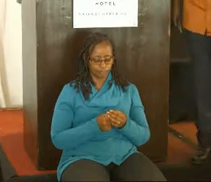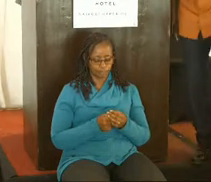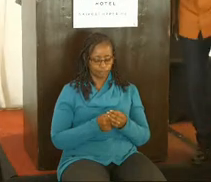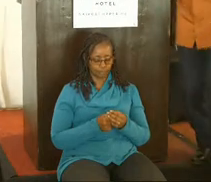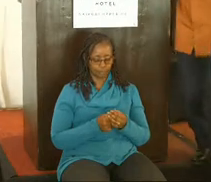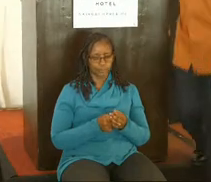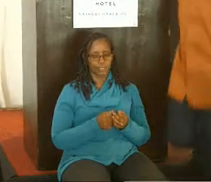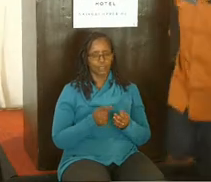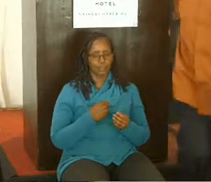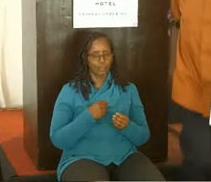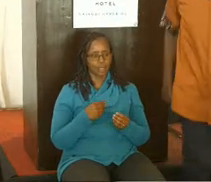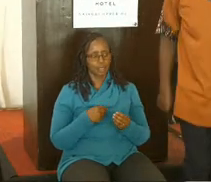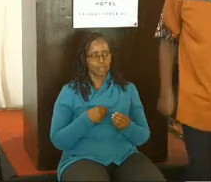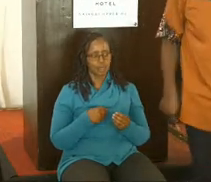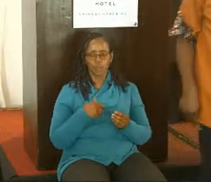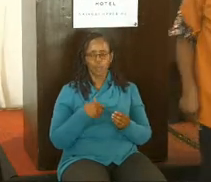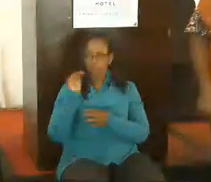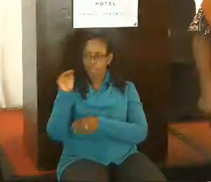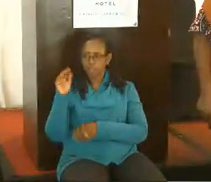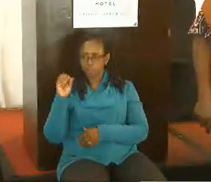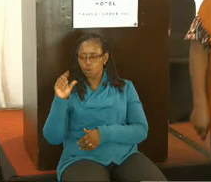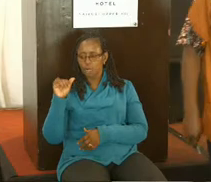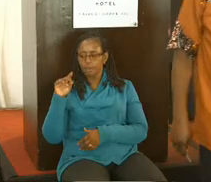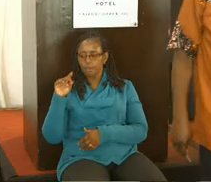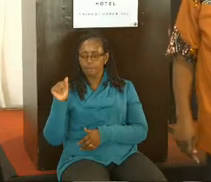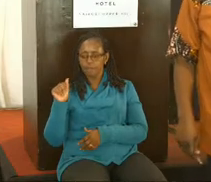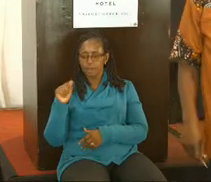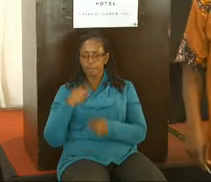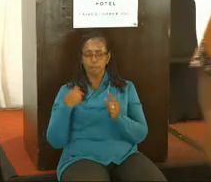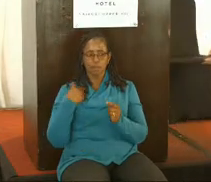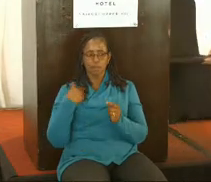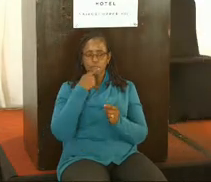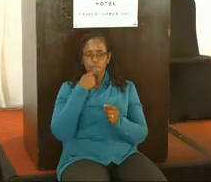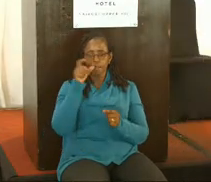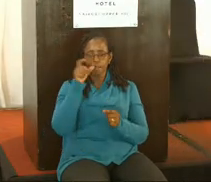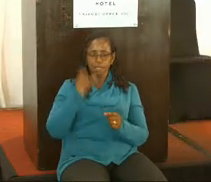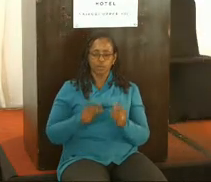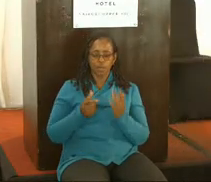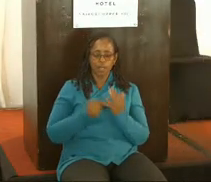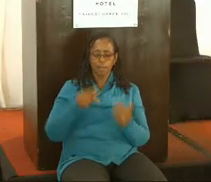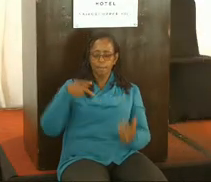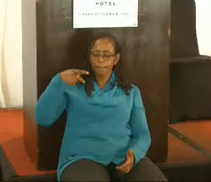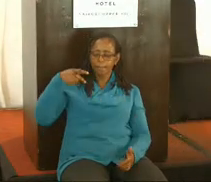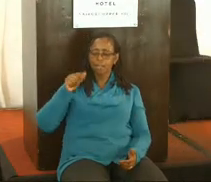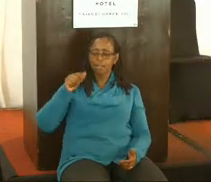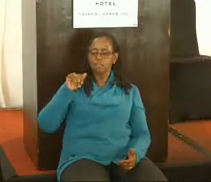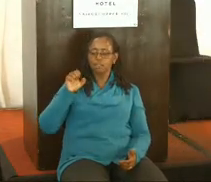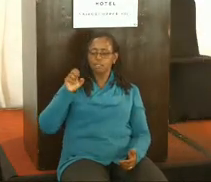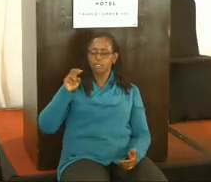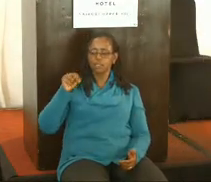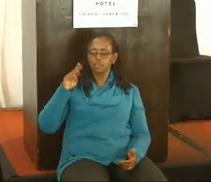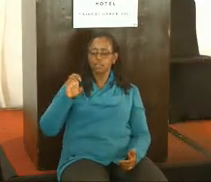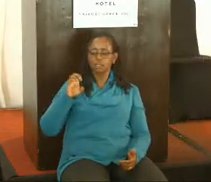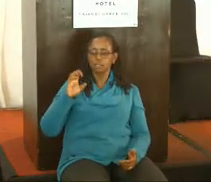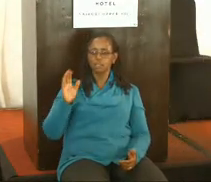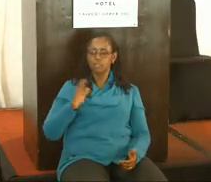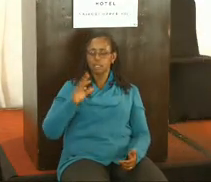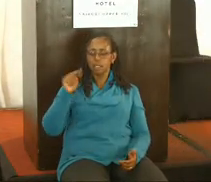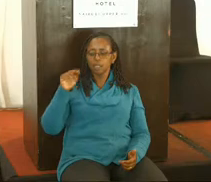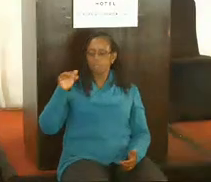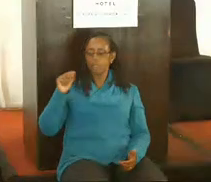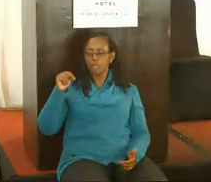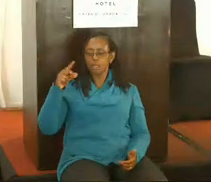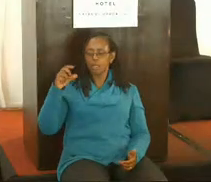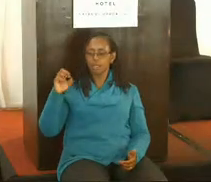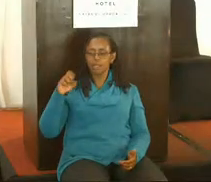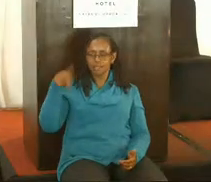to go back to Olivia but I want to recognize the presence of patience nyange who is the current executive director